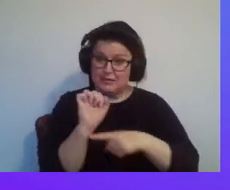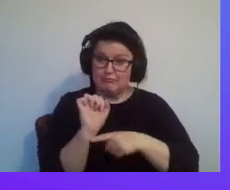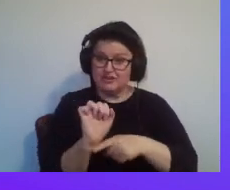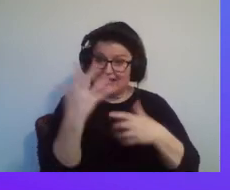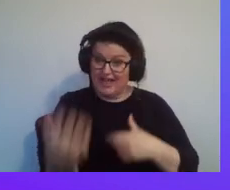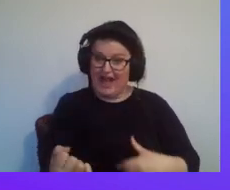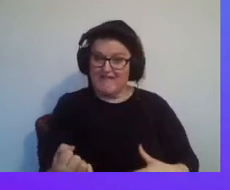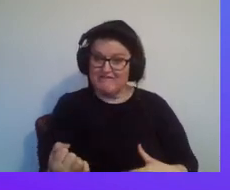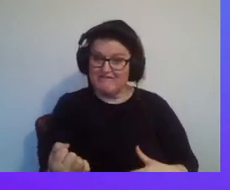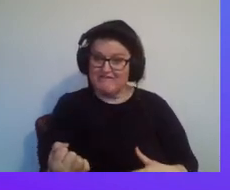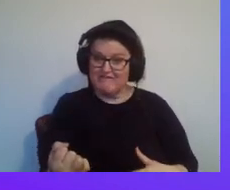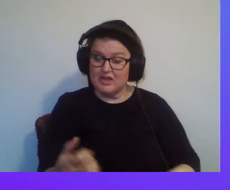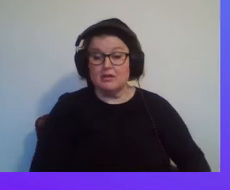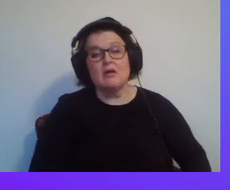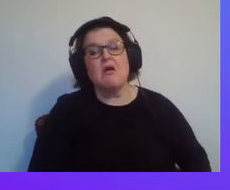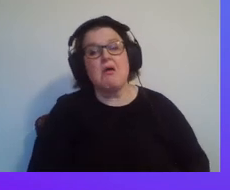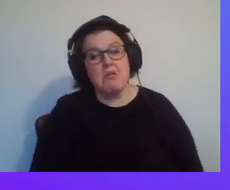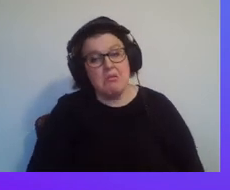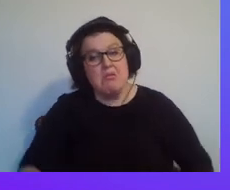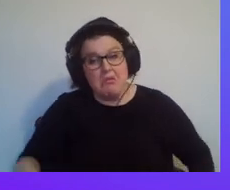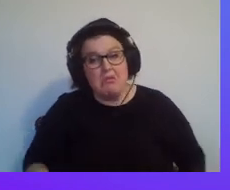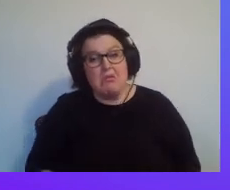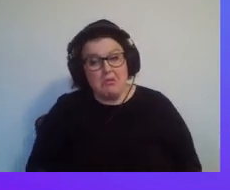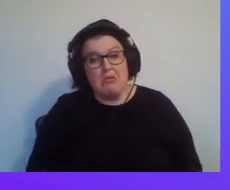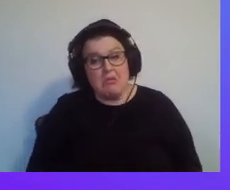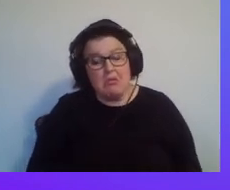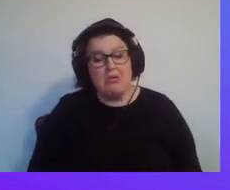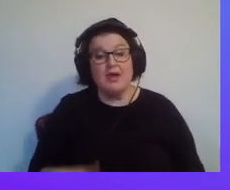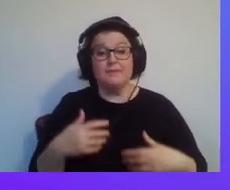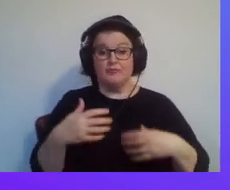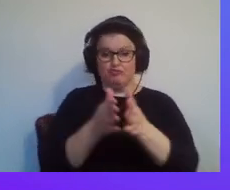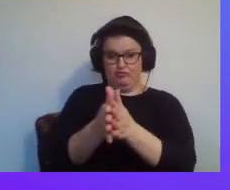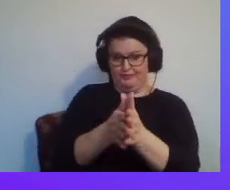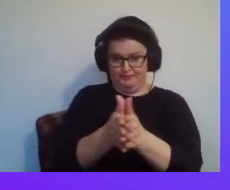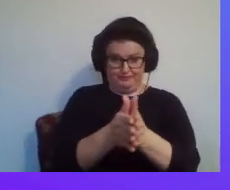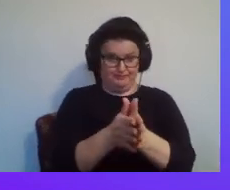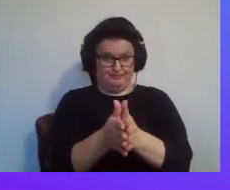So there's quite a lot of research, which